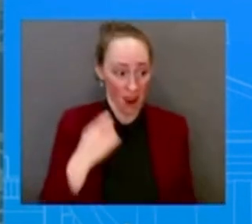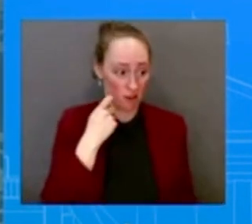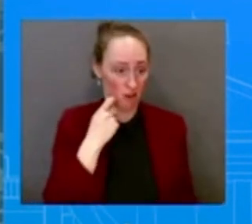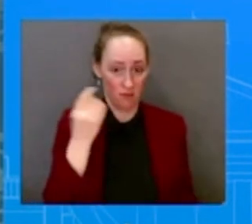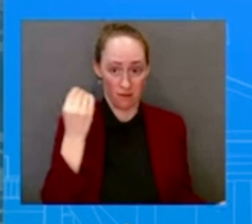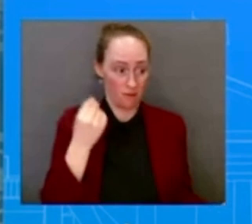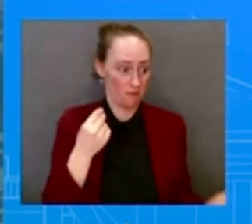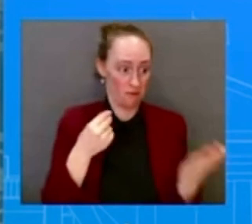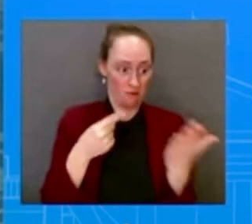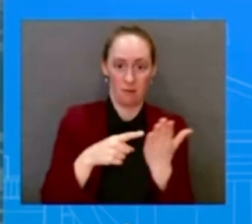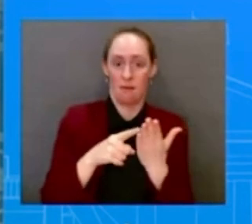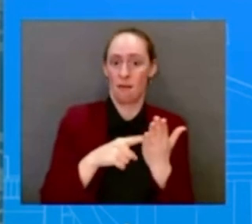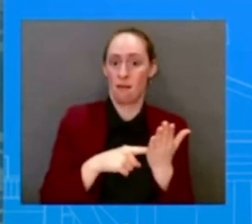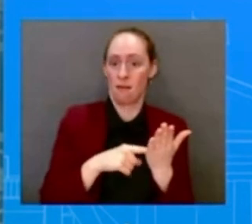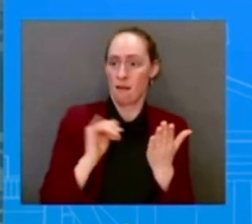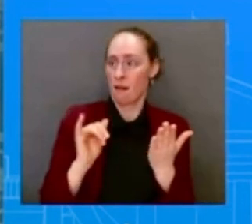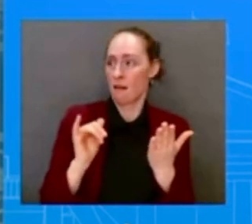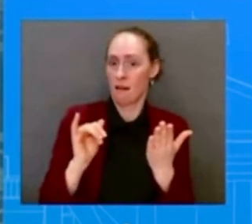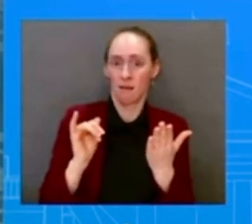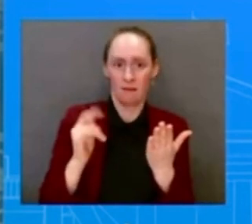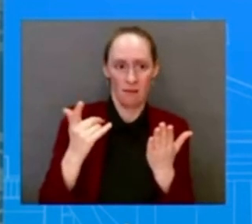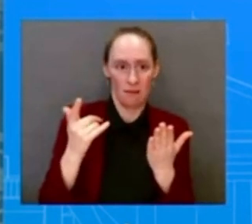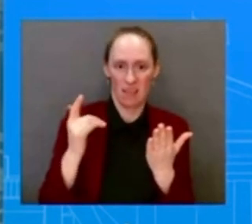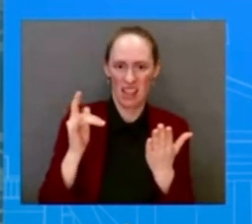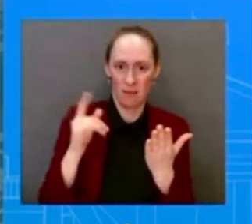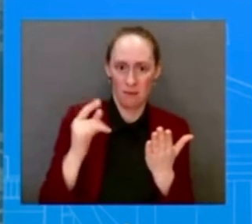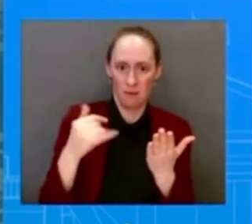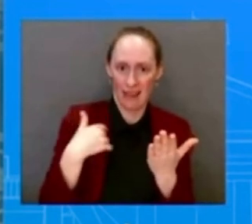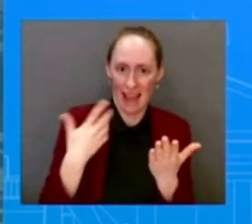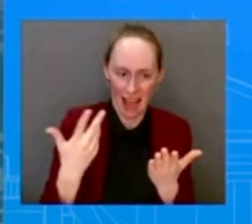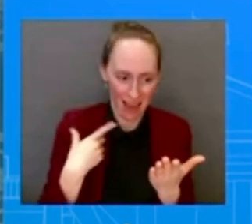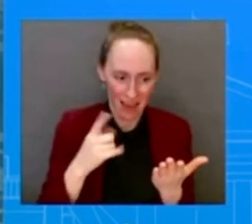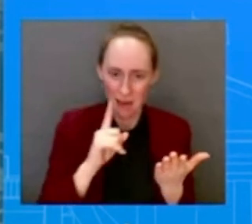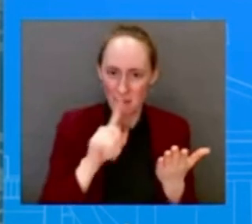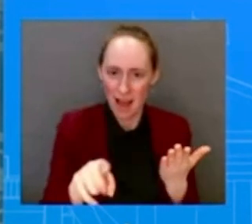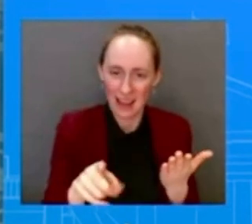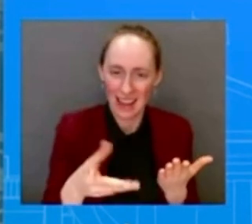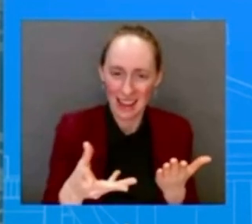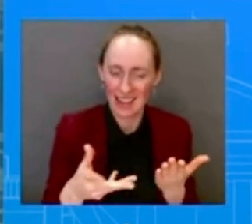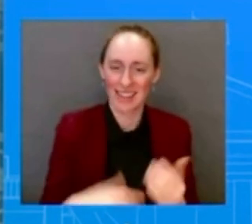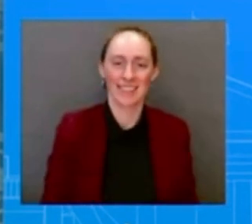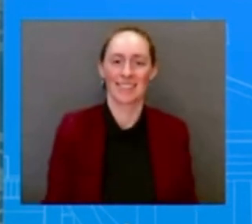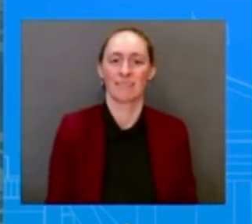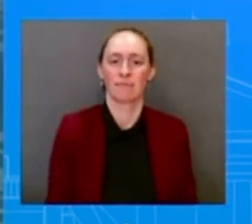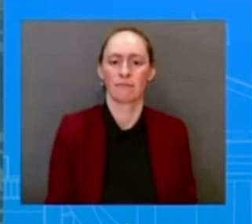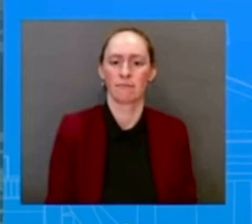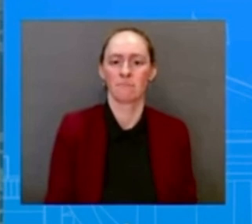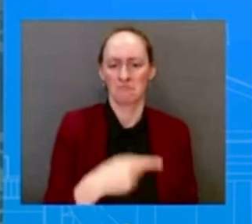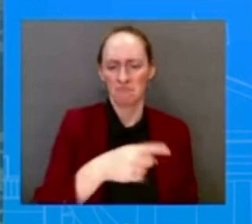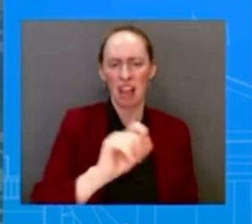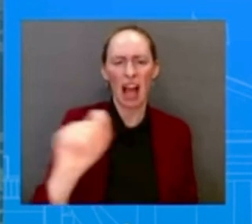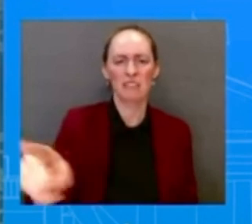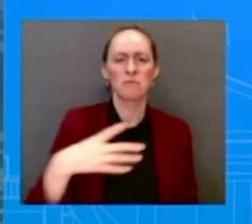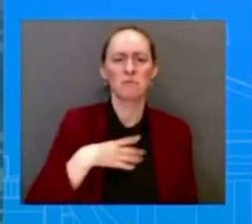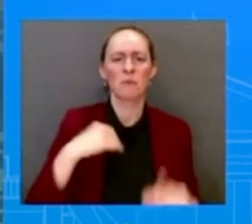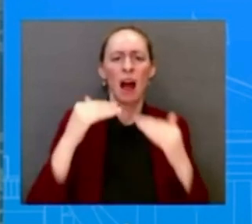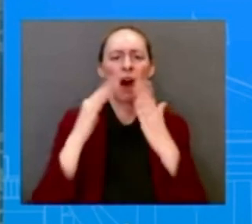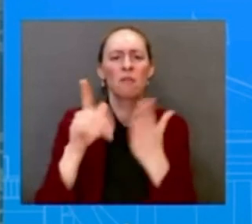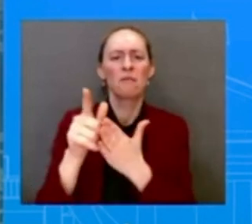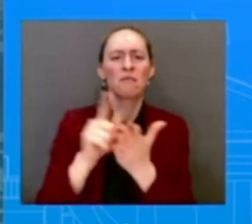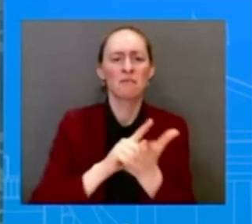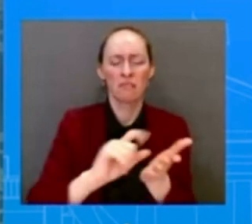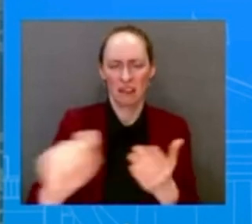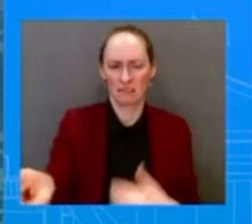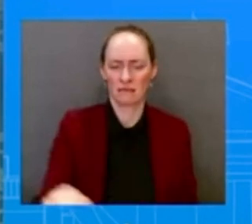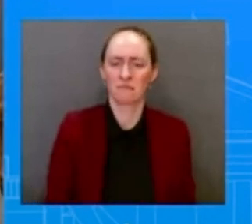because I just don't know what you're speaking to. But I would refer you to the White House Counsel's office to get more specifics or get you an answer